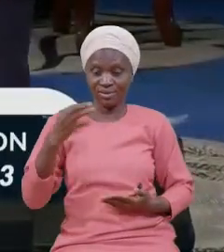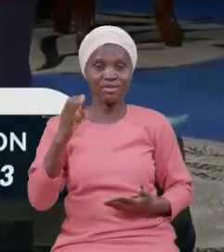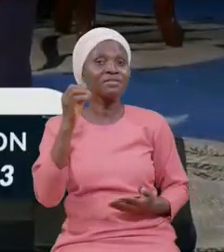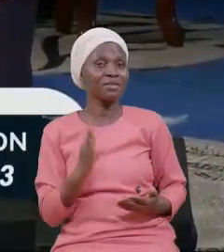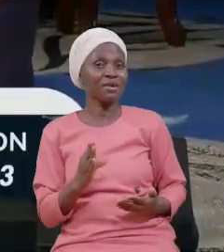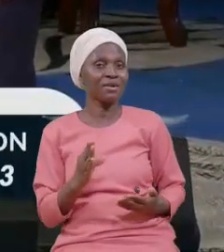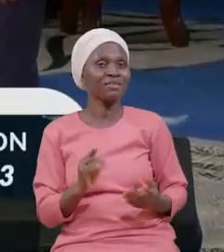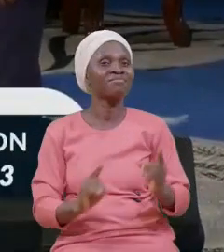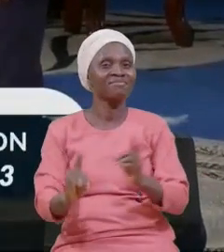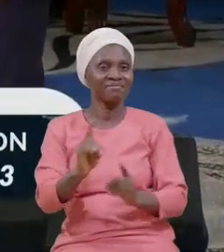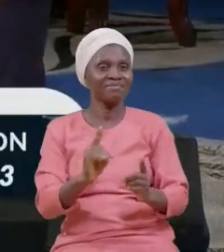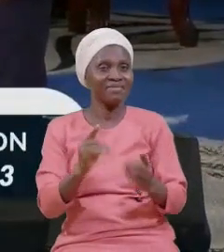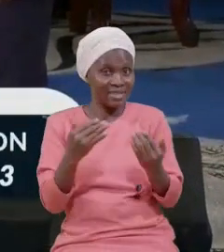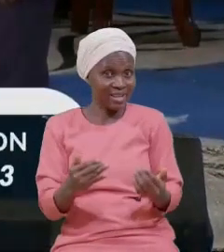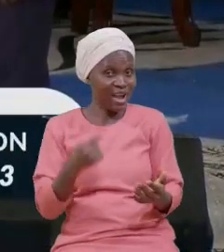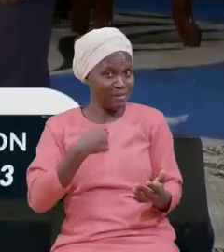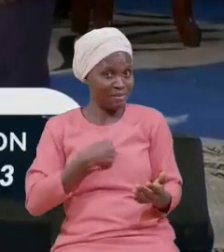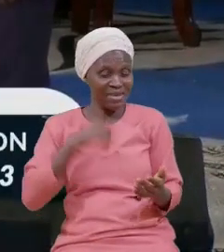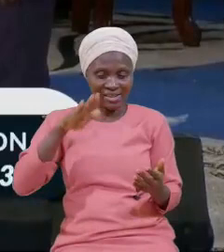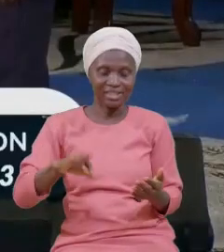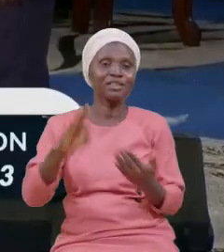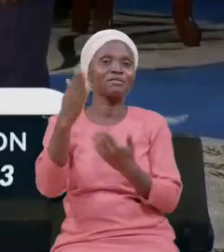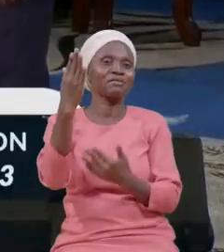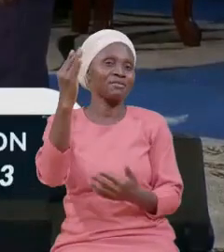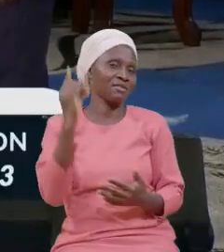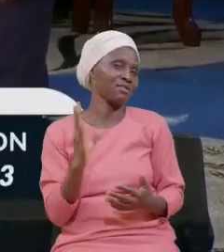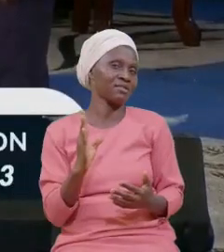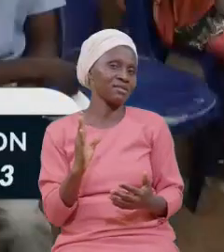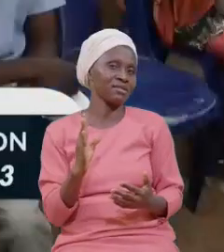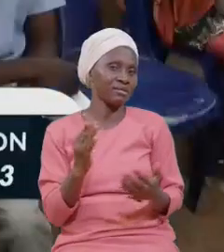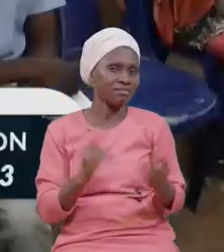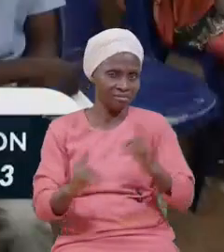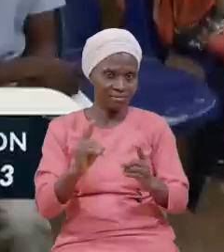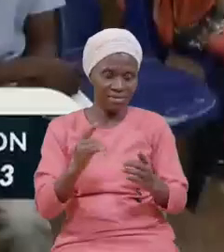of God. Now am I a child of God.